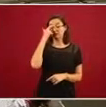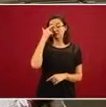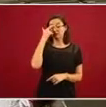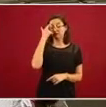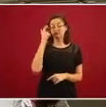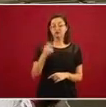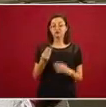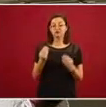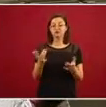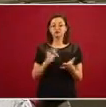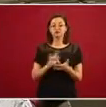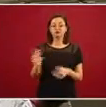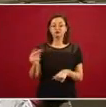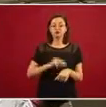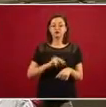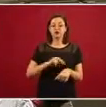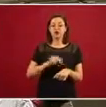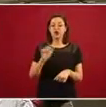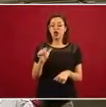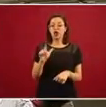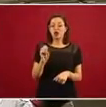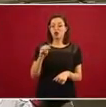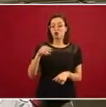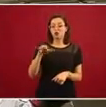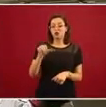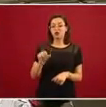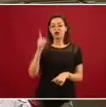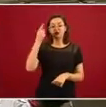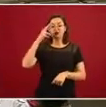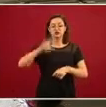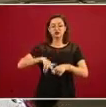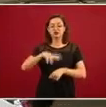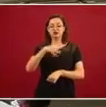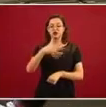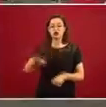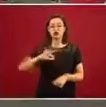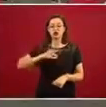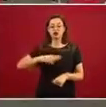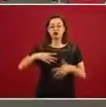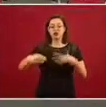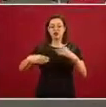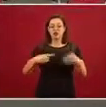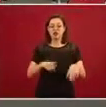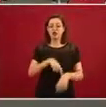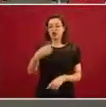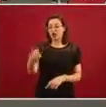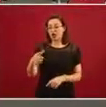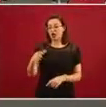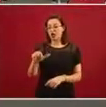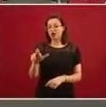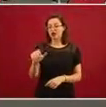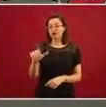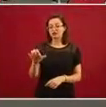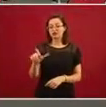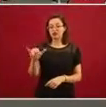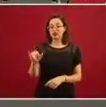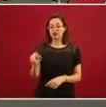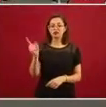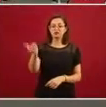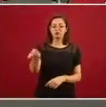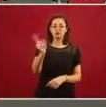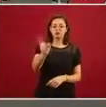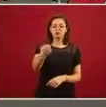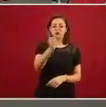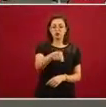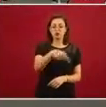you. Thank you, Dr. José Luis Salomía, General Director of Epidemiology. Let's begin with the